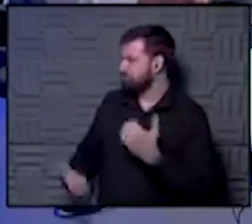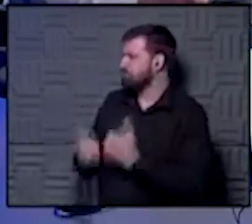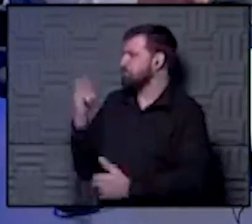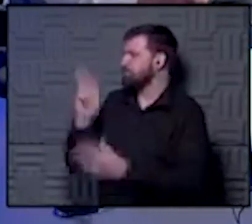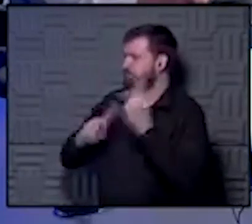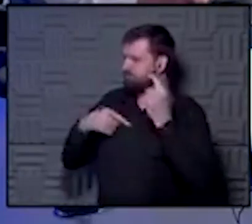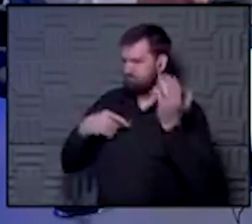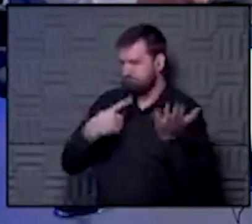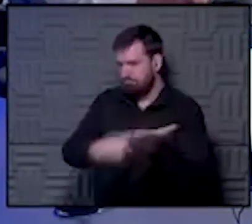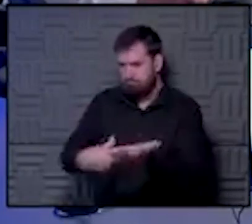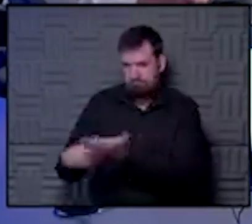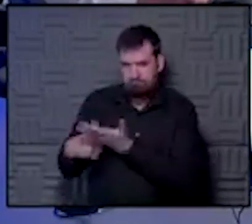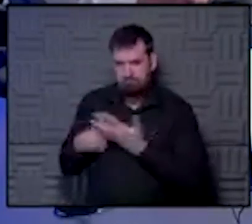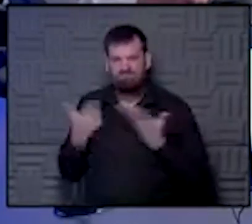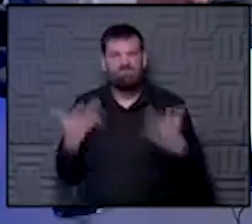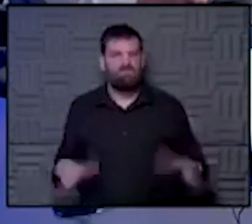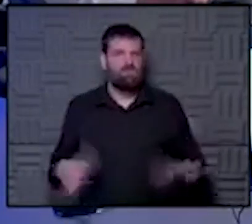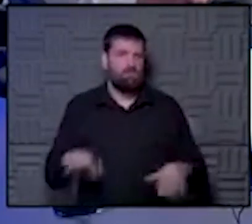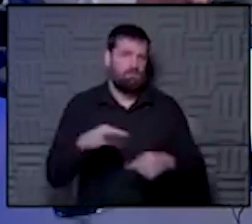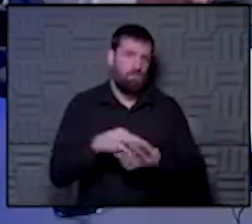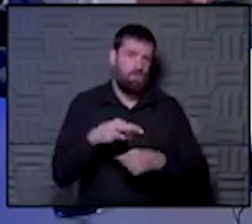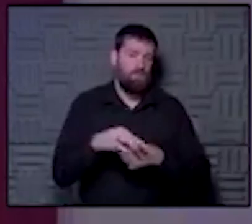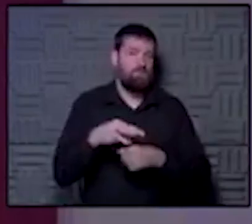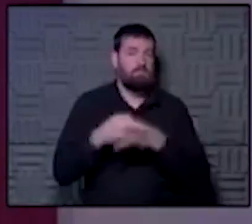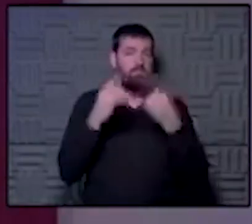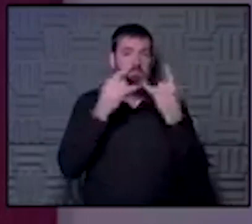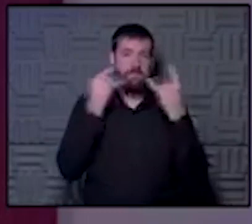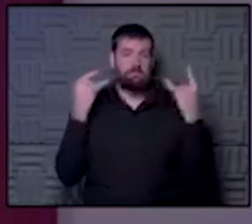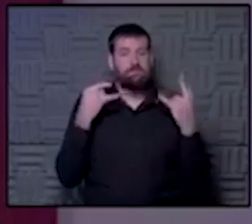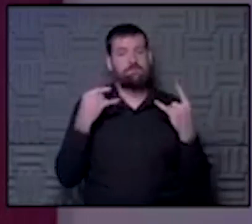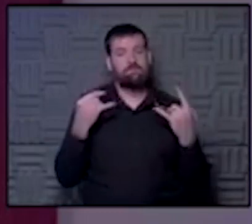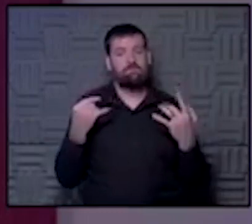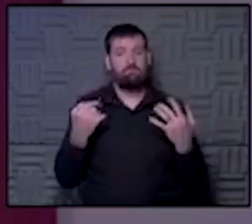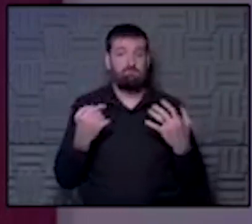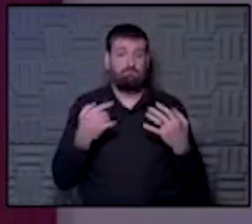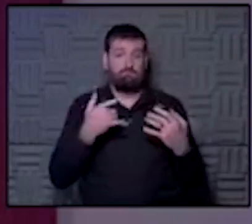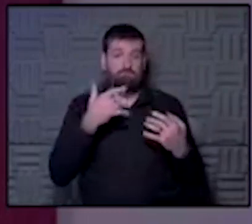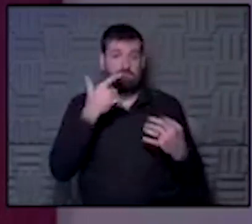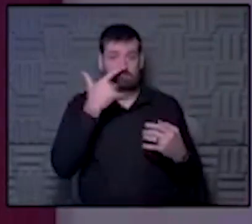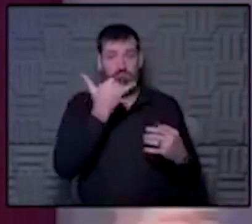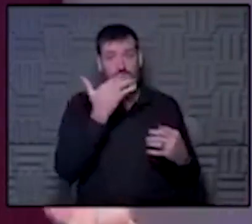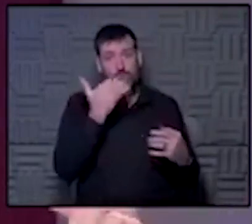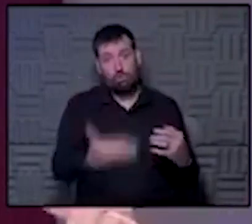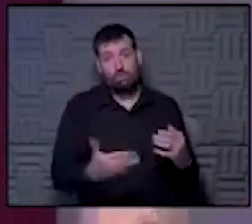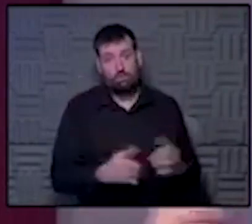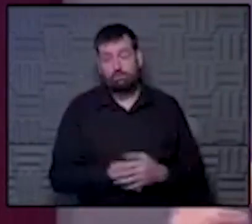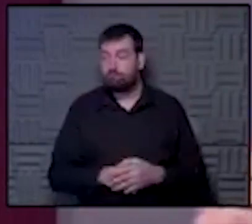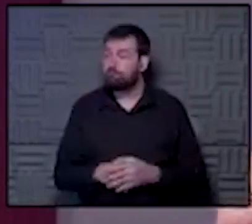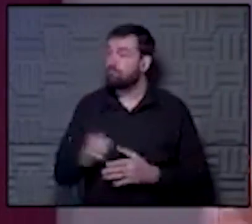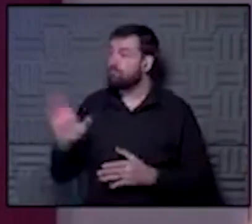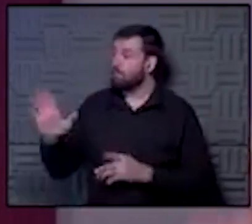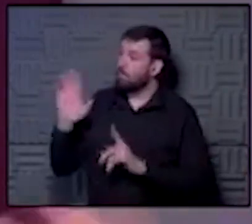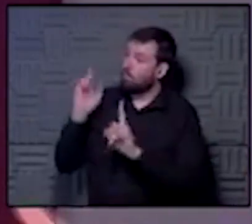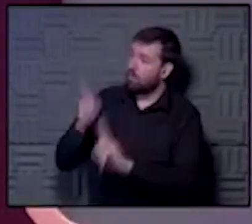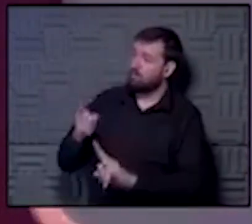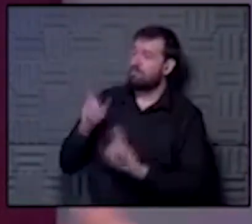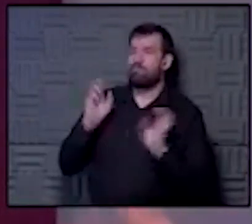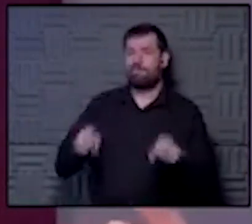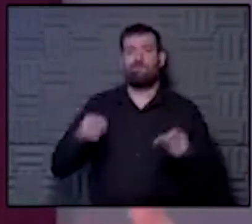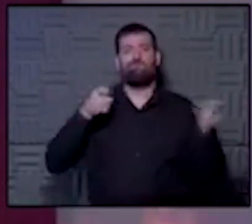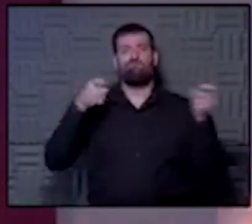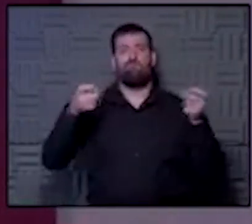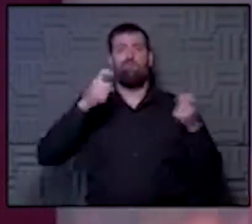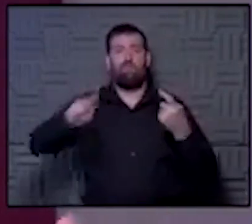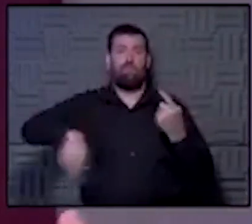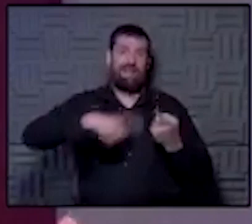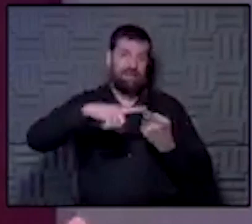folks that I've talked to who have already voted, that masking was looking very good. And I think to your point, you can control the time in which you